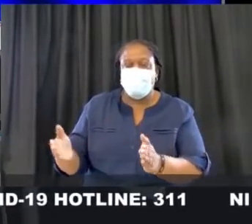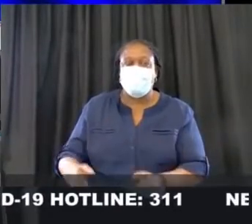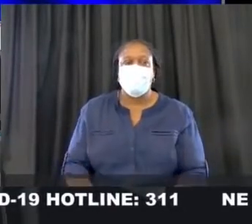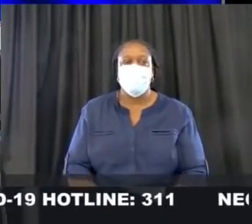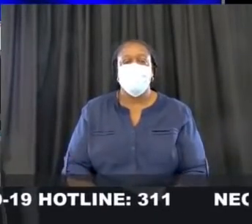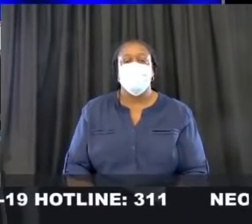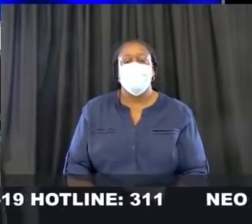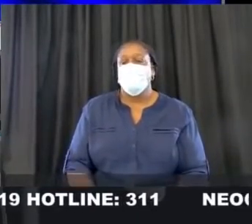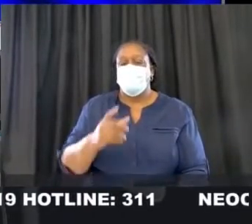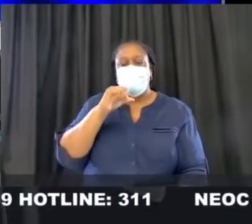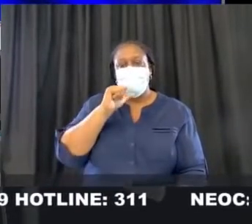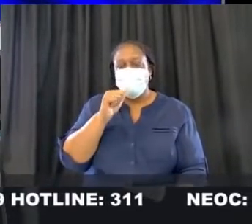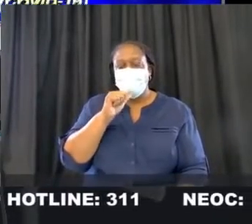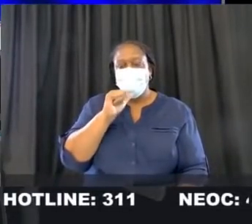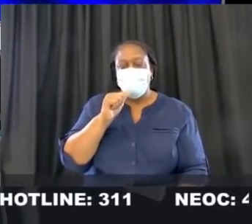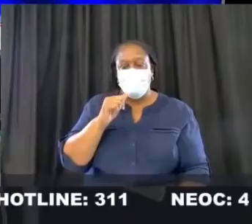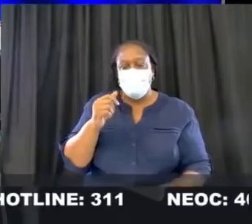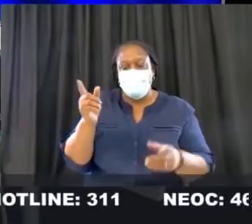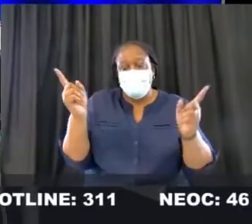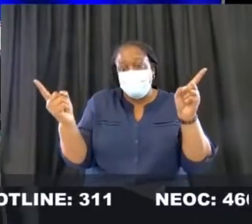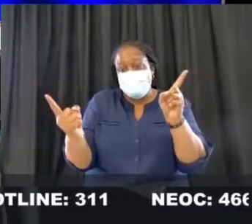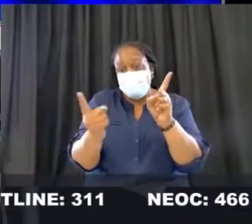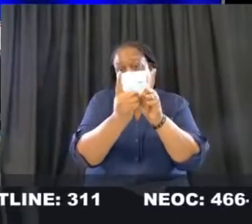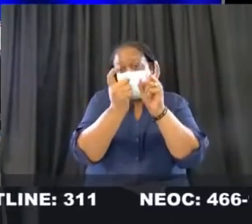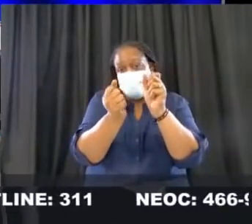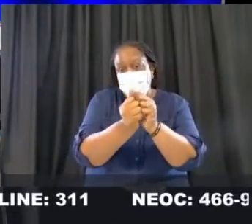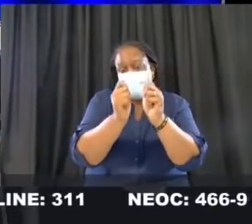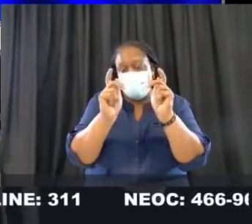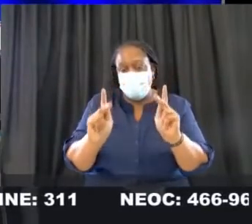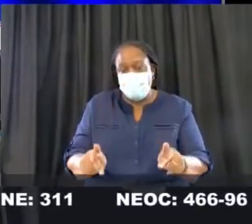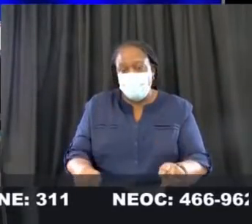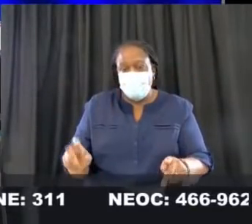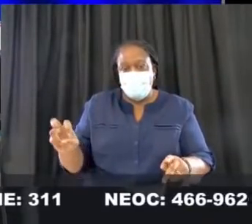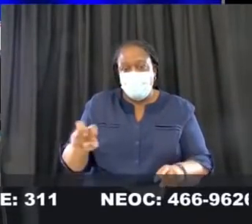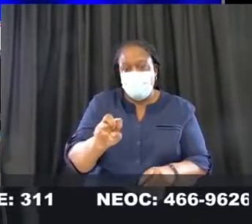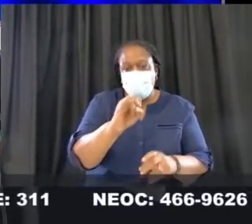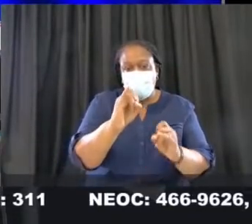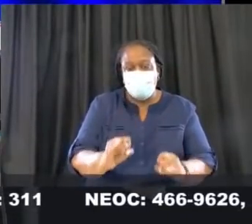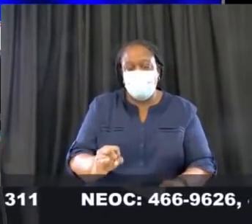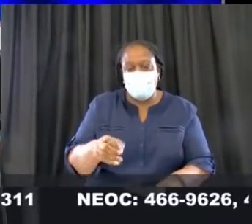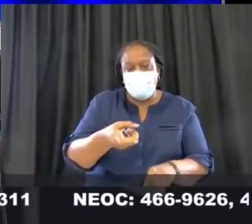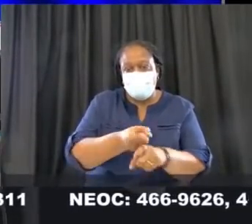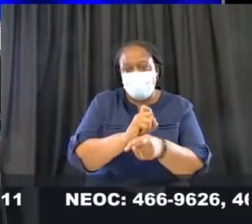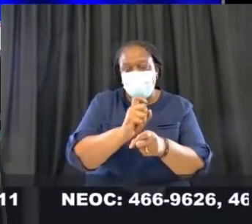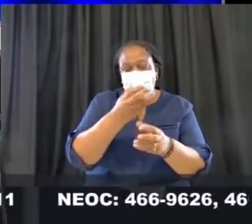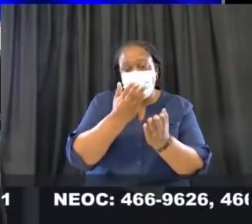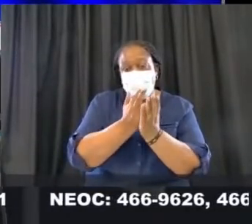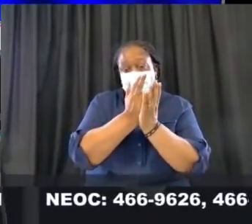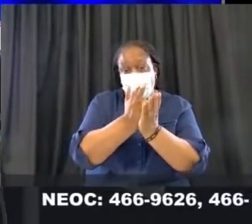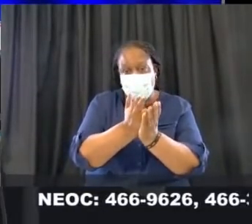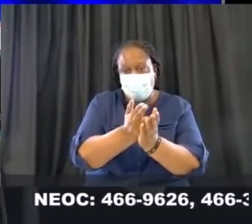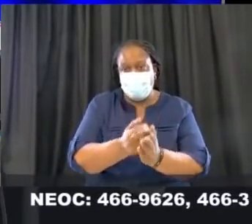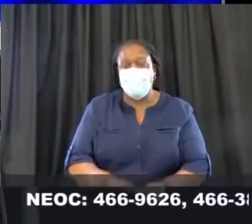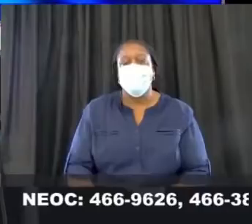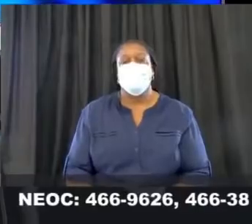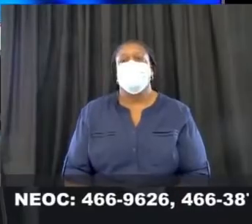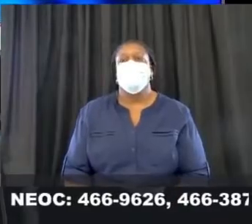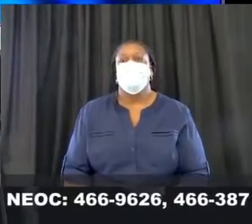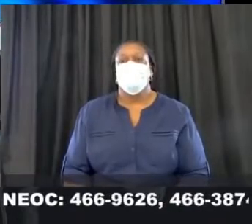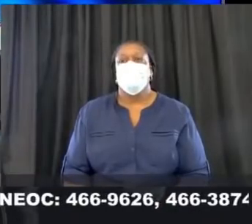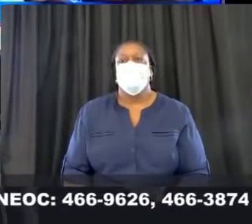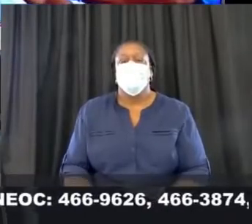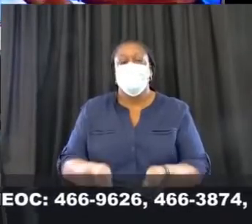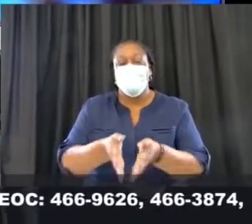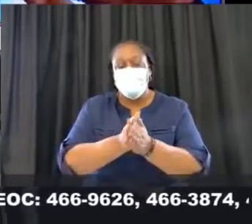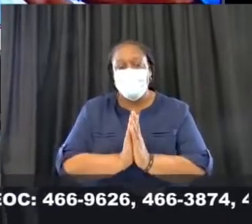or limit the interaction with any international tourist. And we are appealing to everyone that you must have the